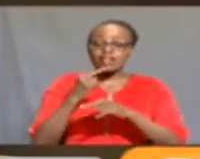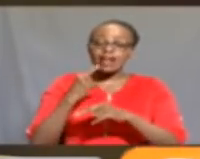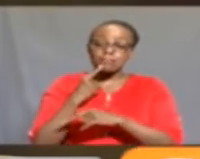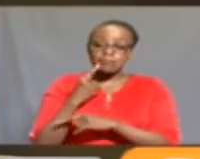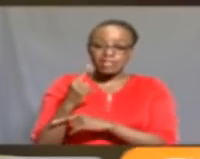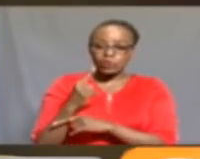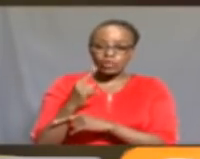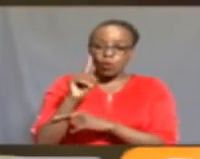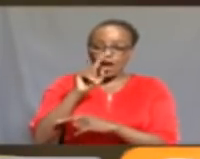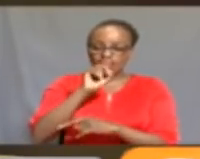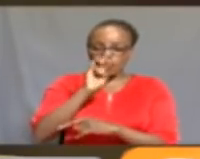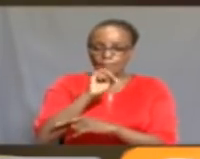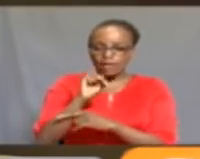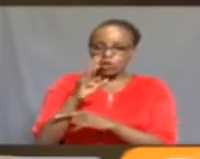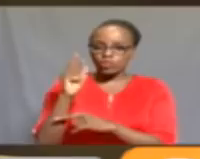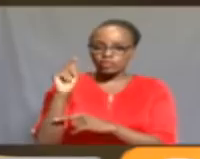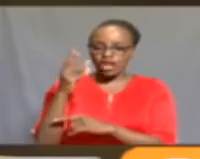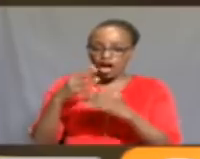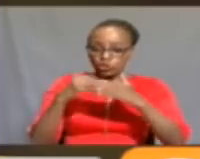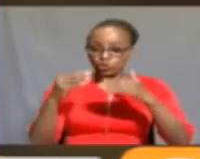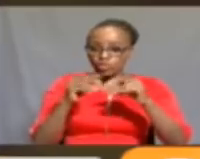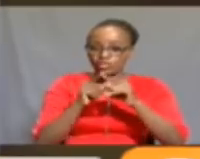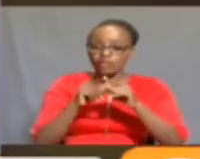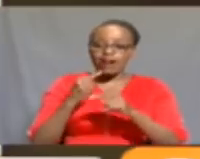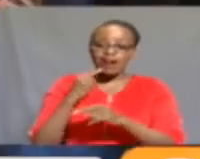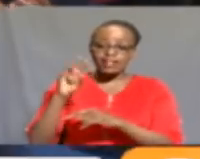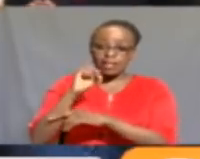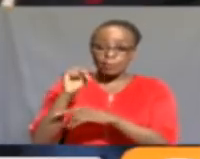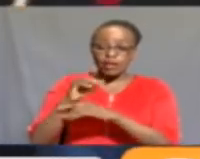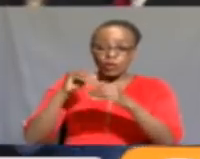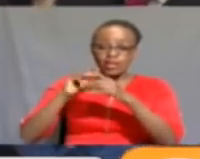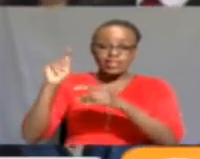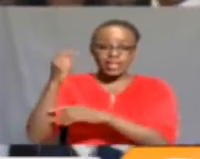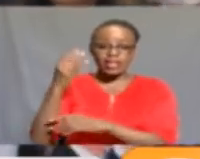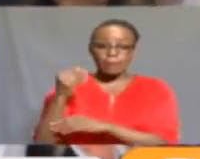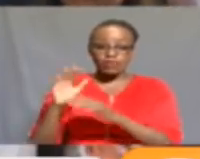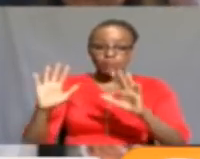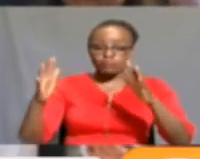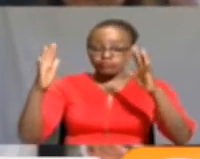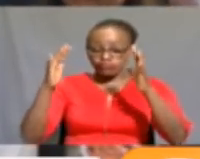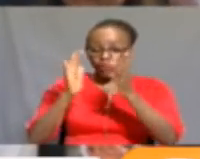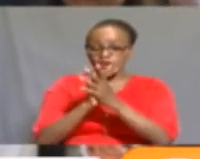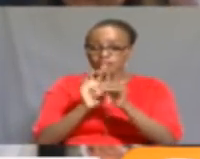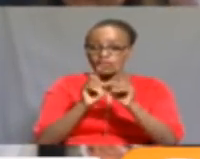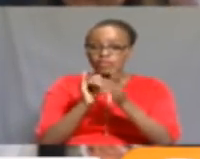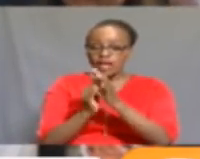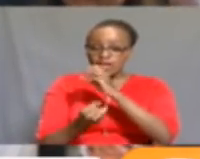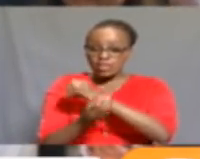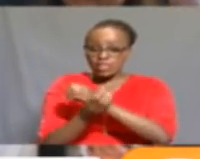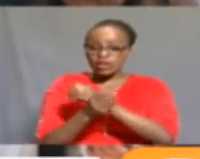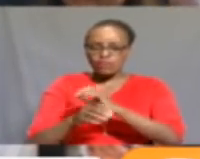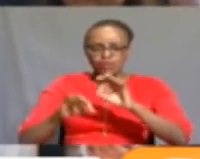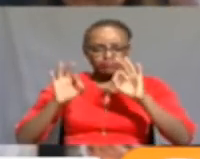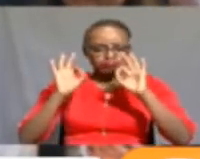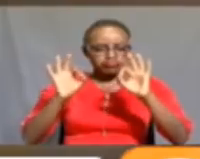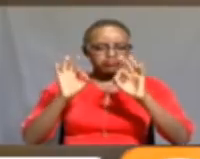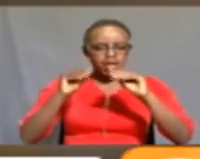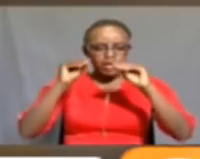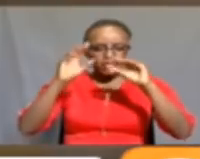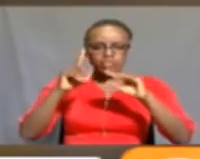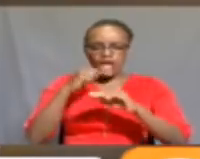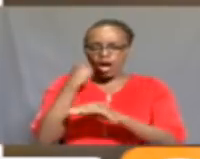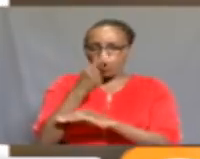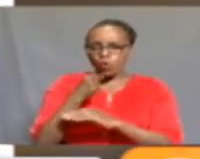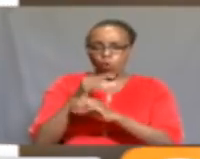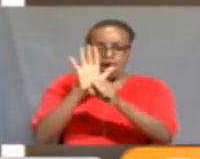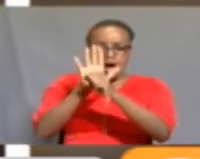$1 million, equivalent to 100 million Kenya shillings. And President Uhuru Kenyatta has congratulated Mokaya while describing him as an exceptional teacher